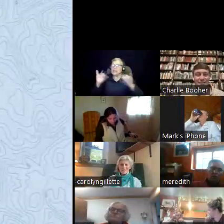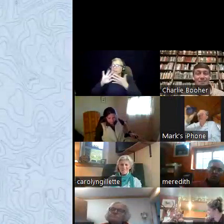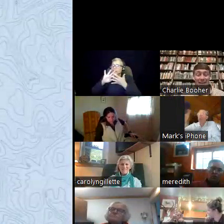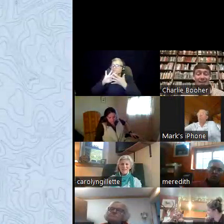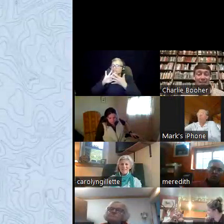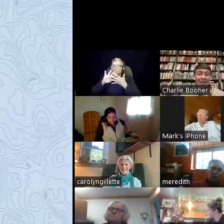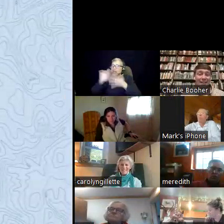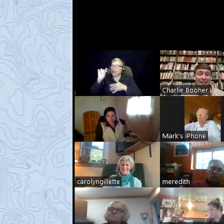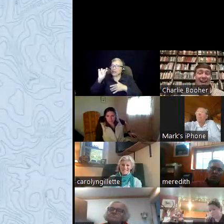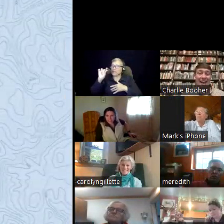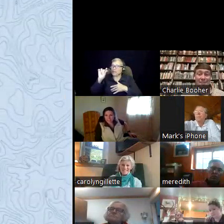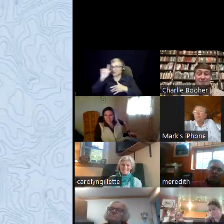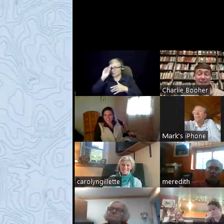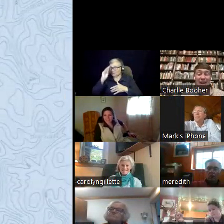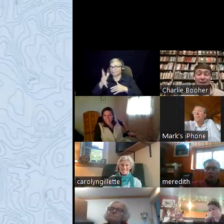me, frankly.